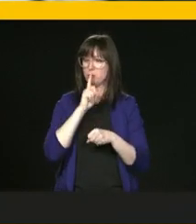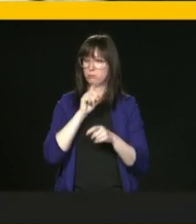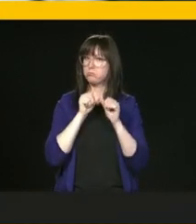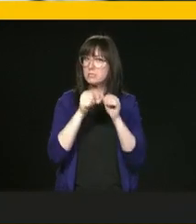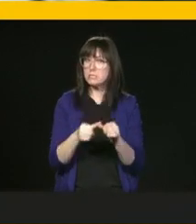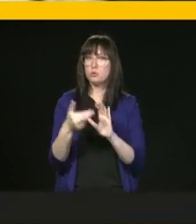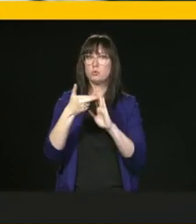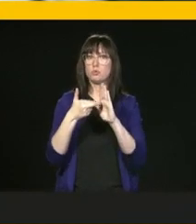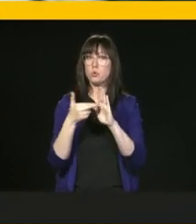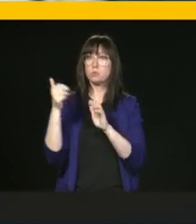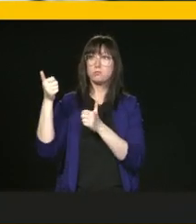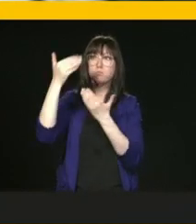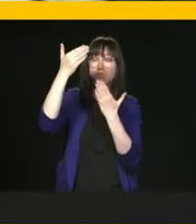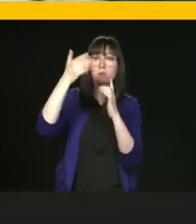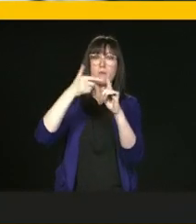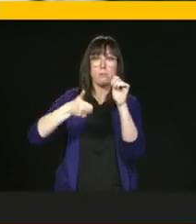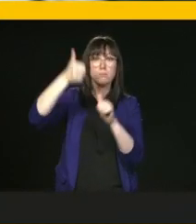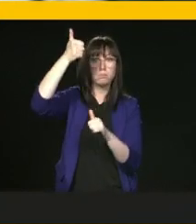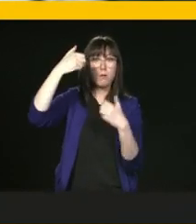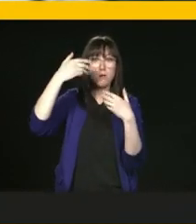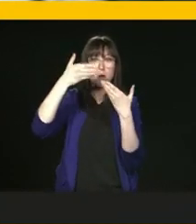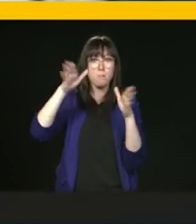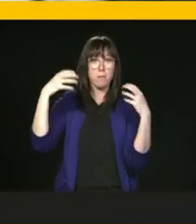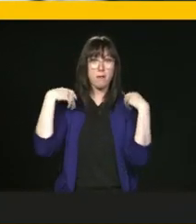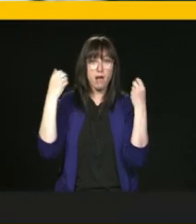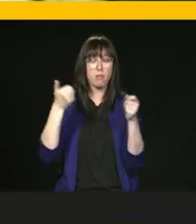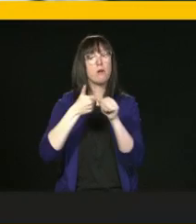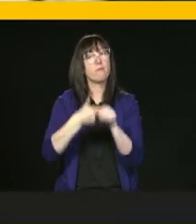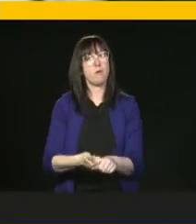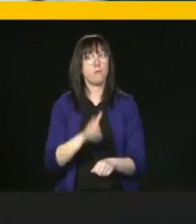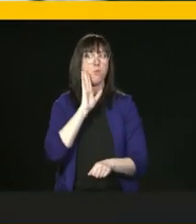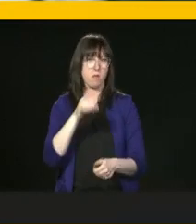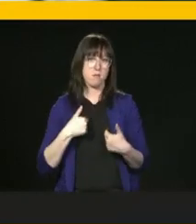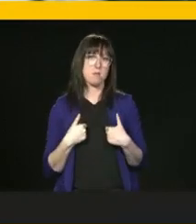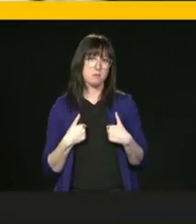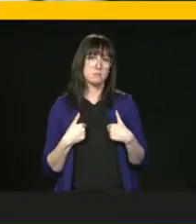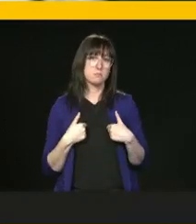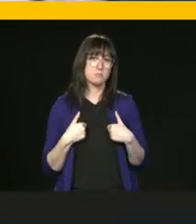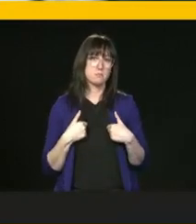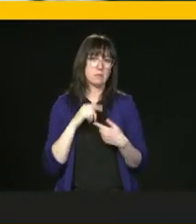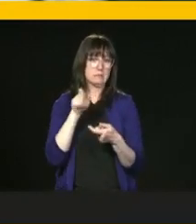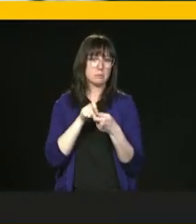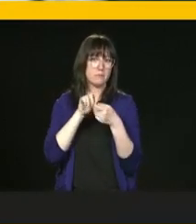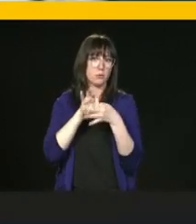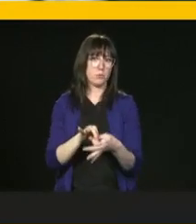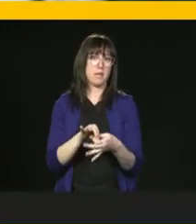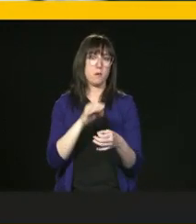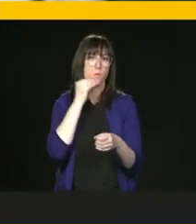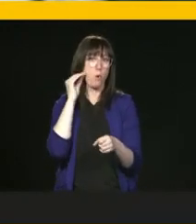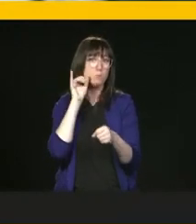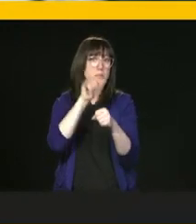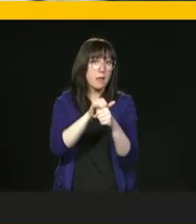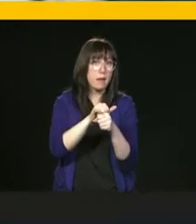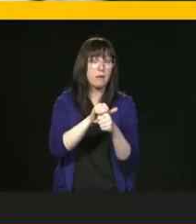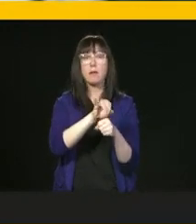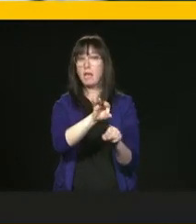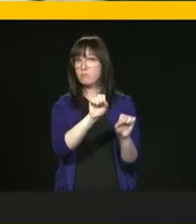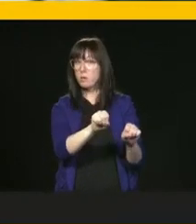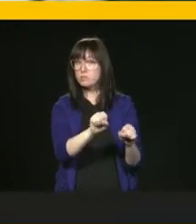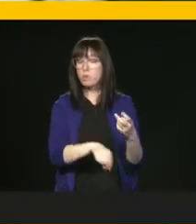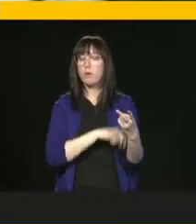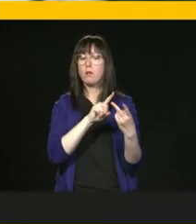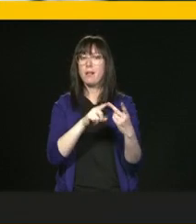follow all recommendations of public health officers, particularly around staying at home wherever possible